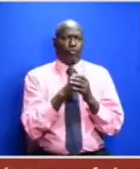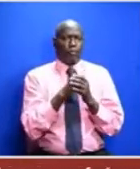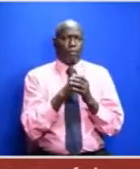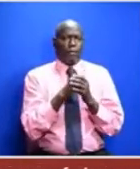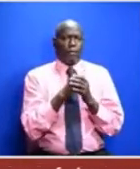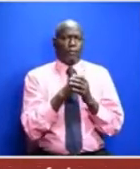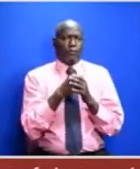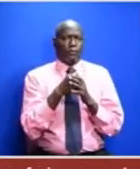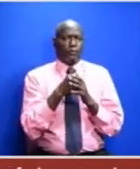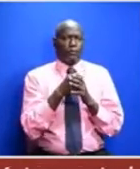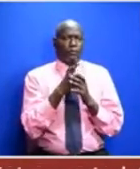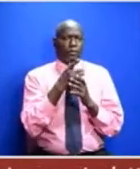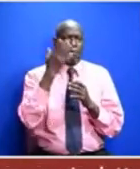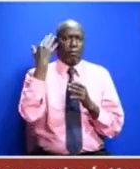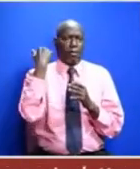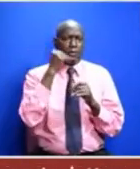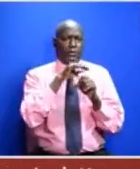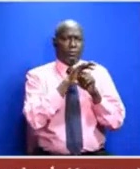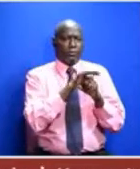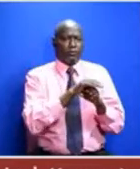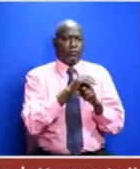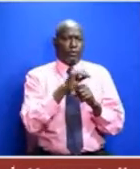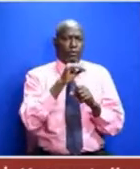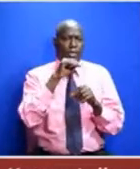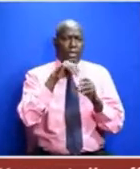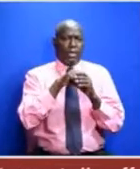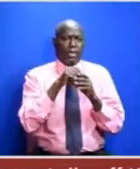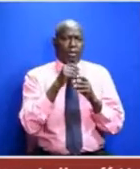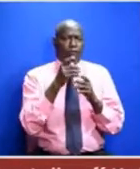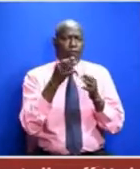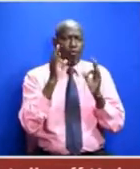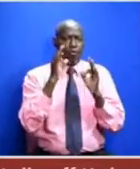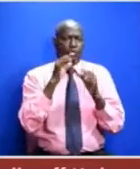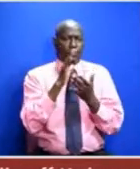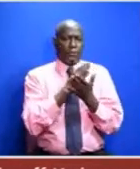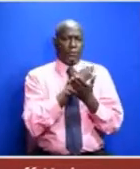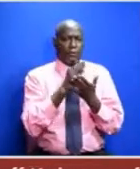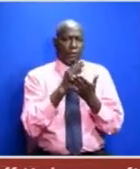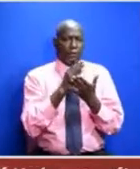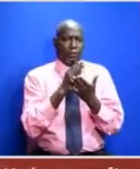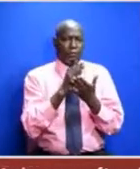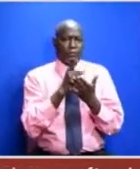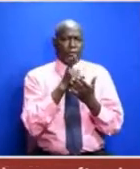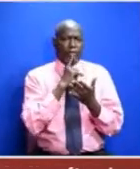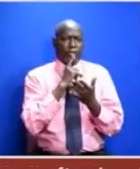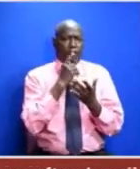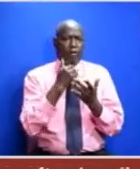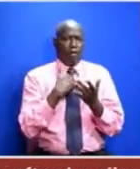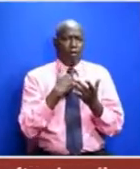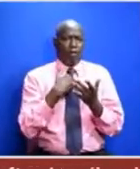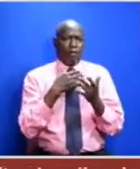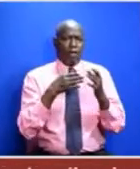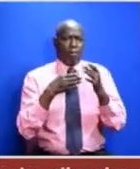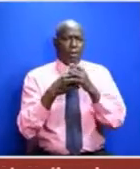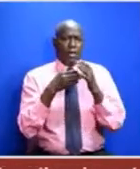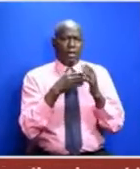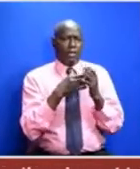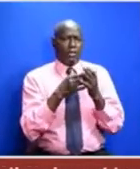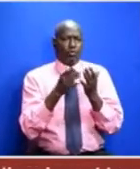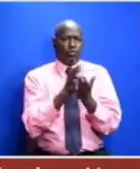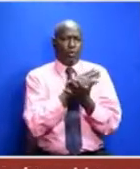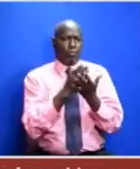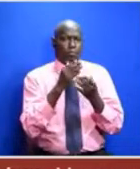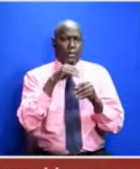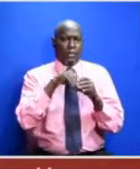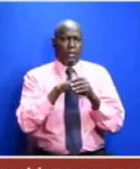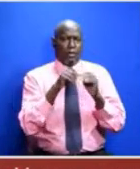on the past discriminations of the informal sector, Gachagua stated that going forward, there will be an eradication of barriers in the market